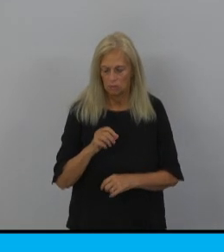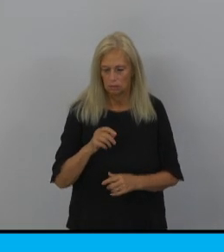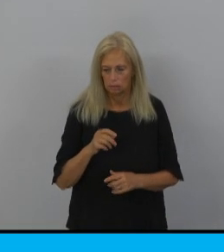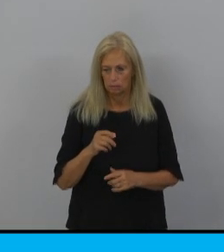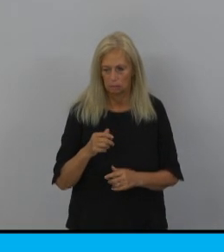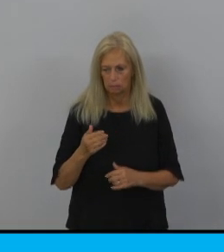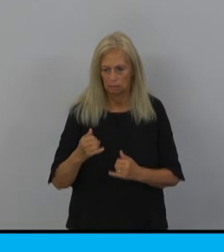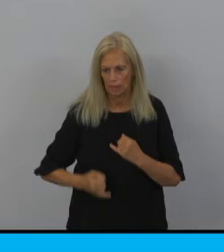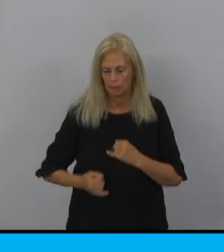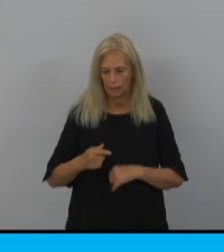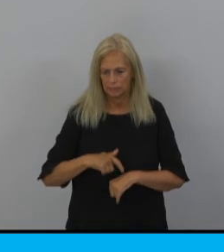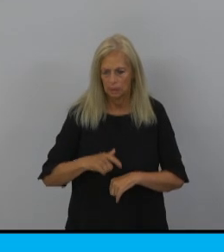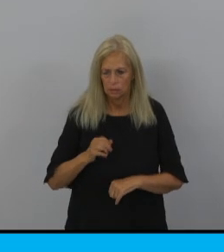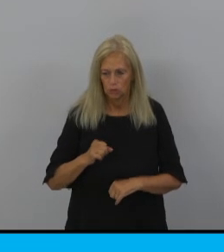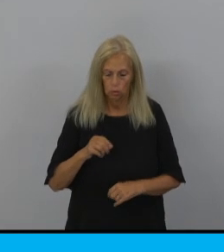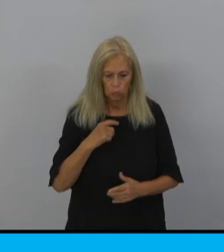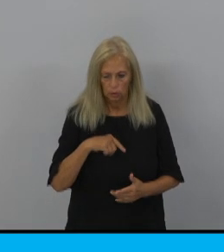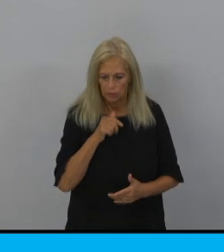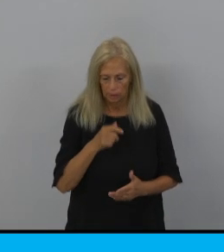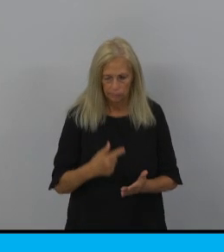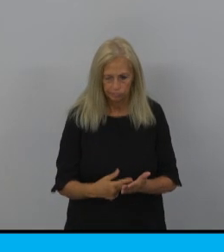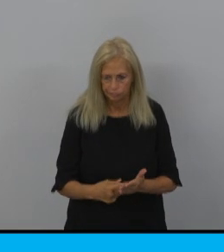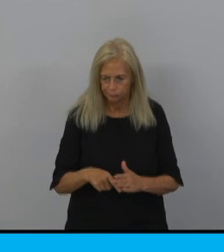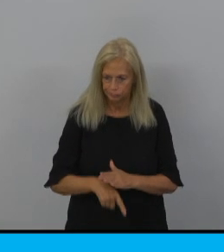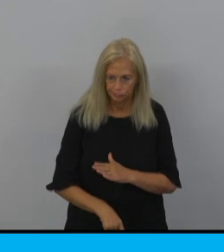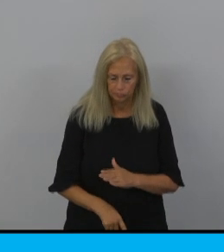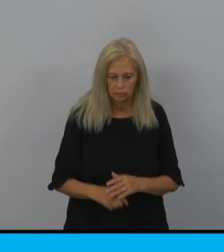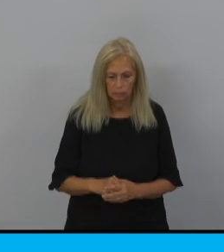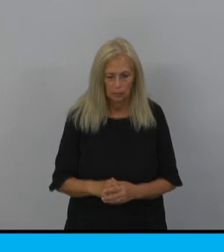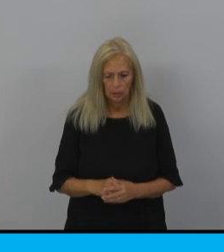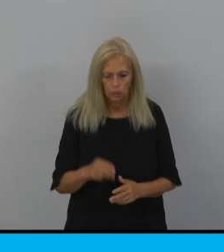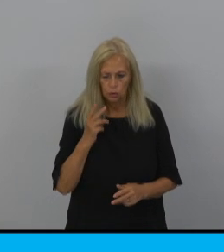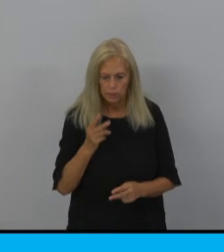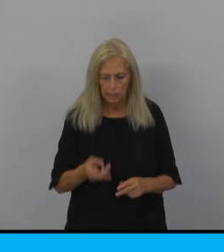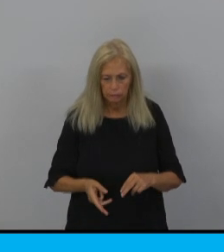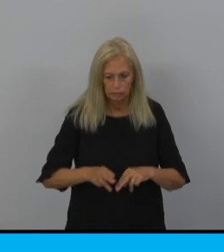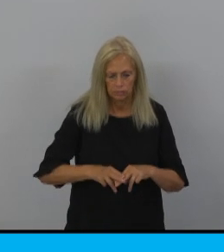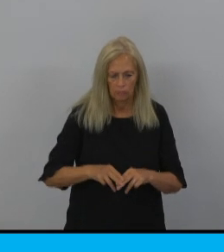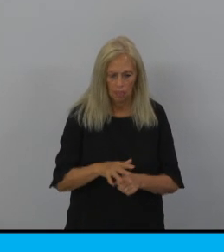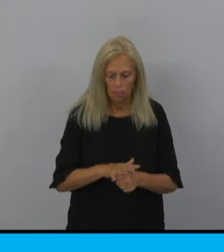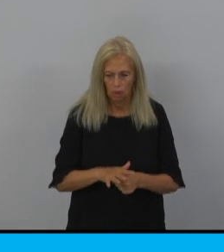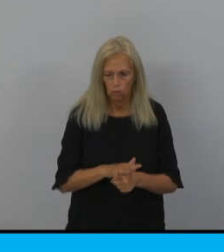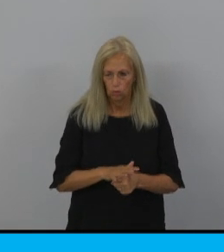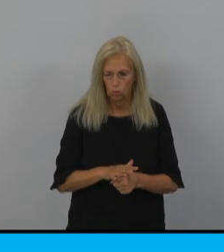any questions, we can kind of see where they went up. Local revenues.